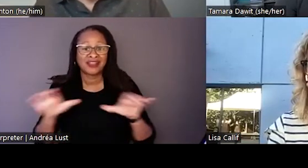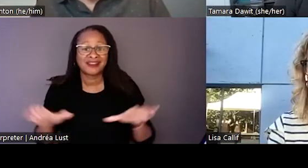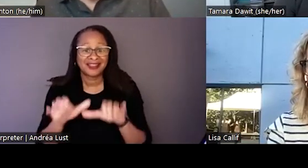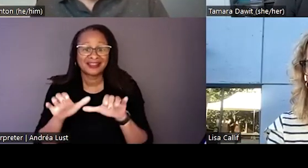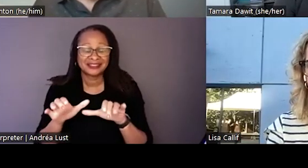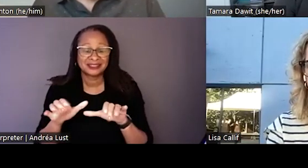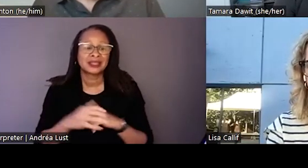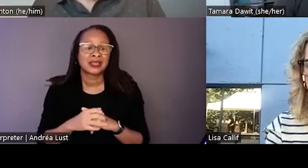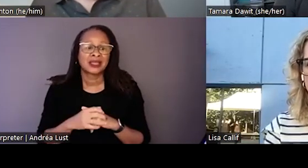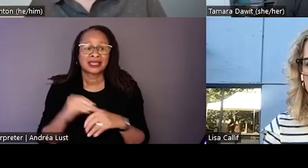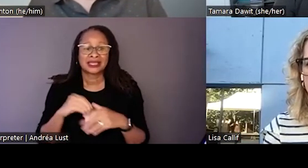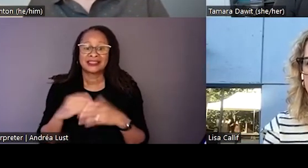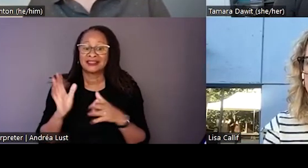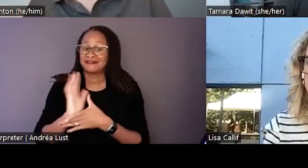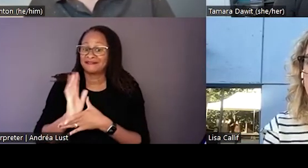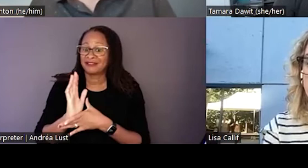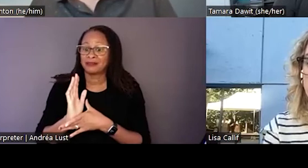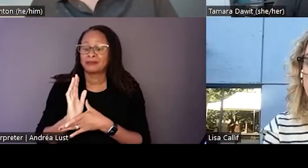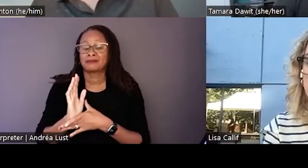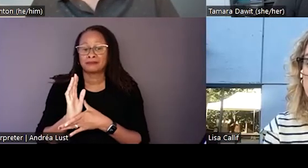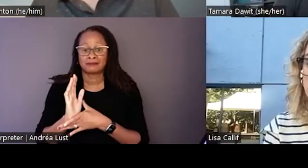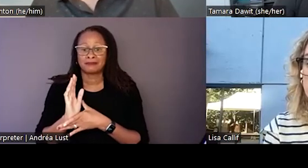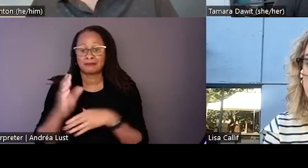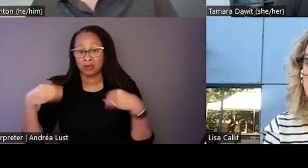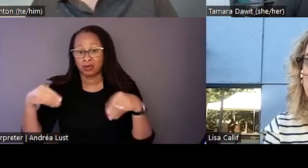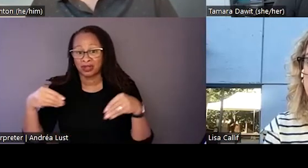film markets like Durban Film Mart.